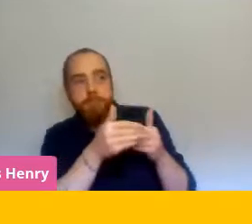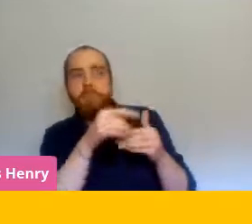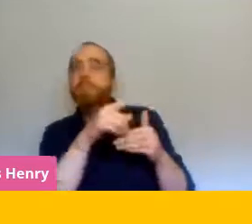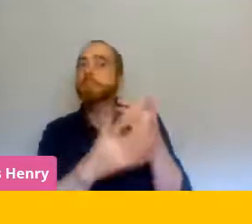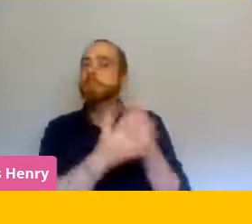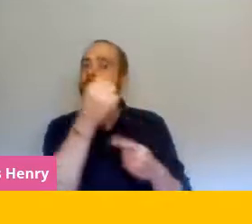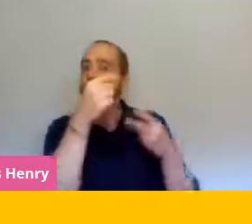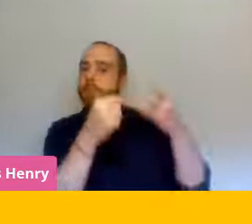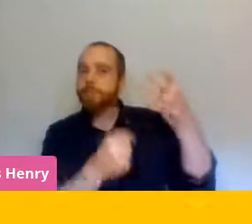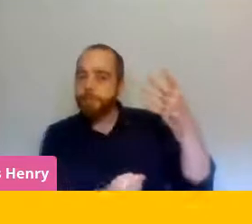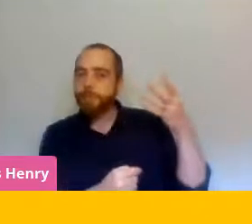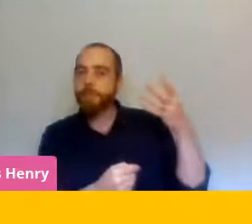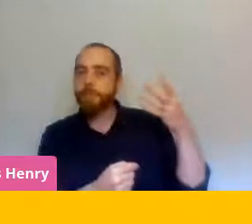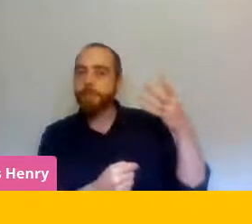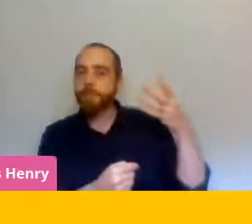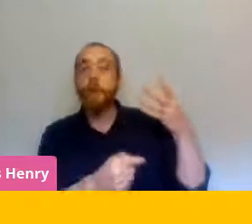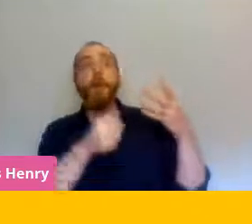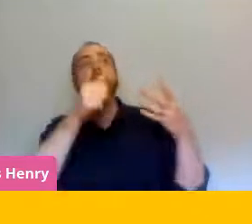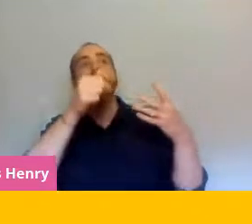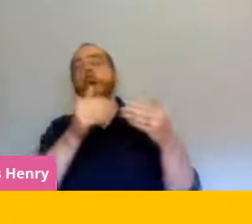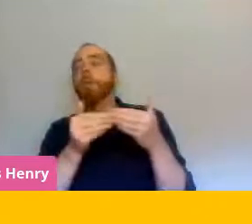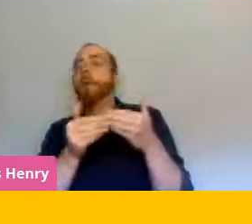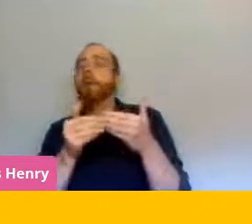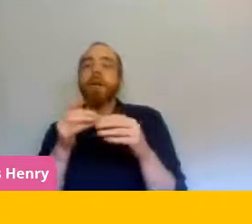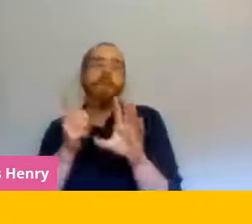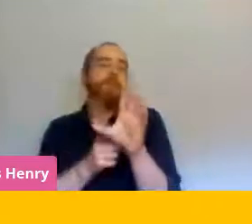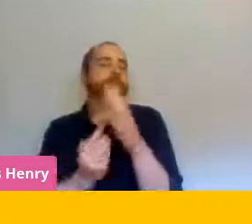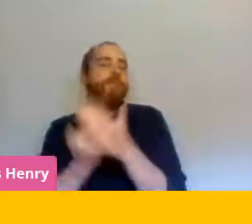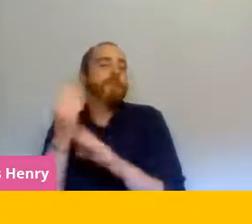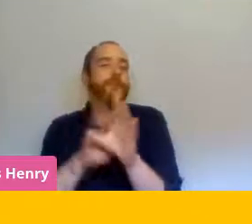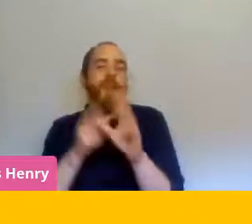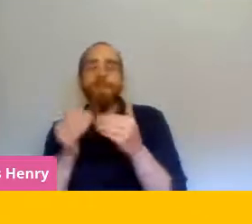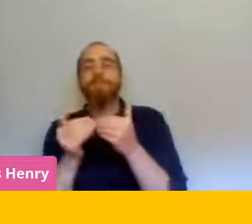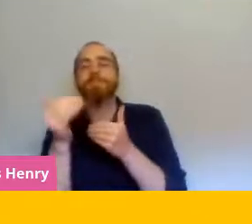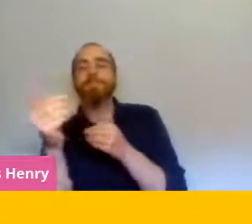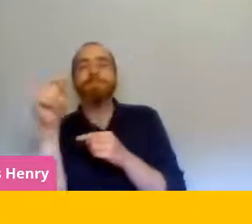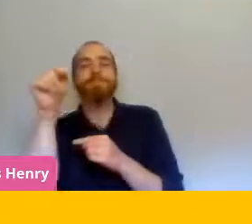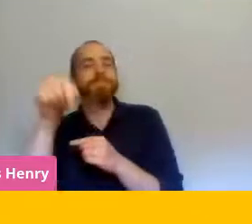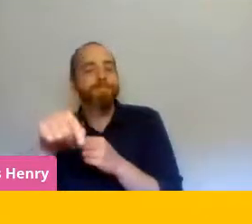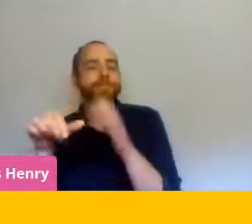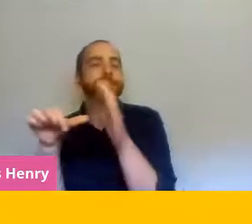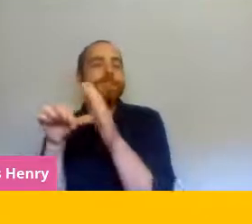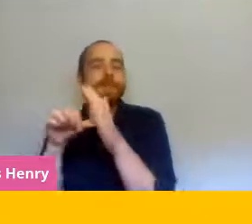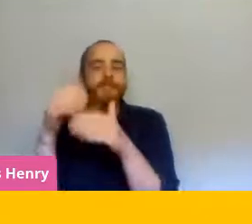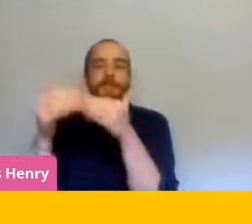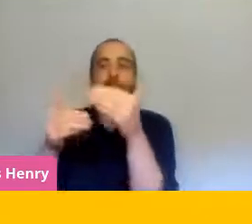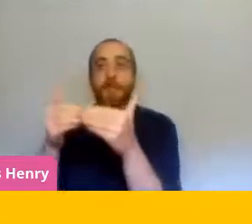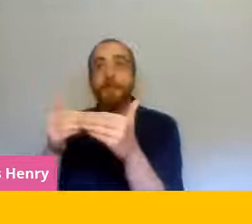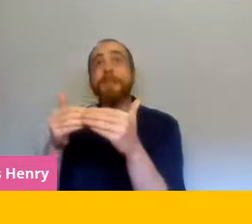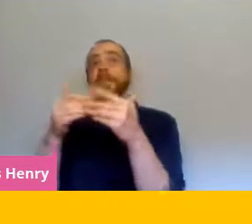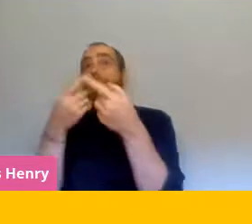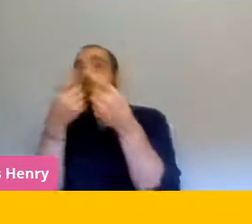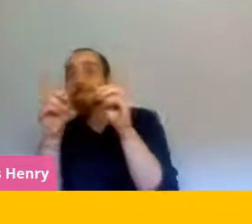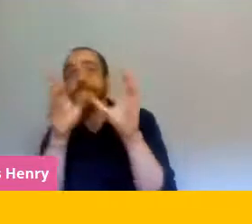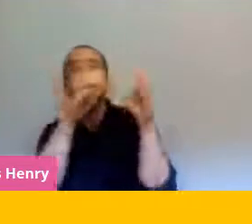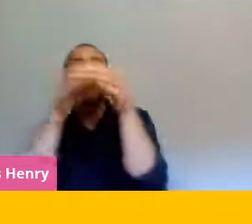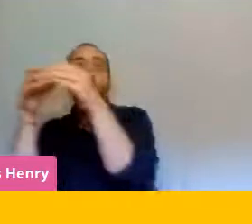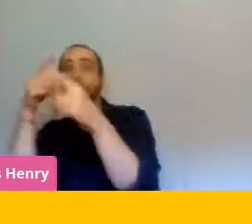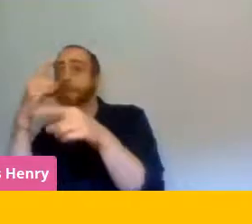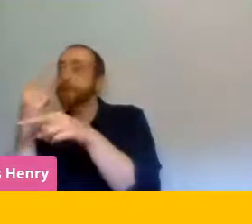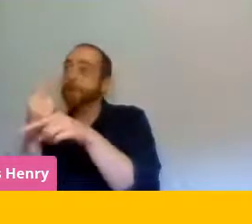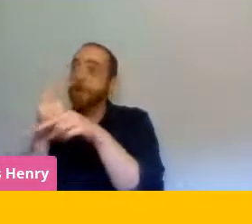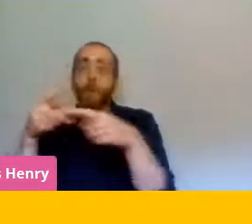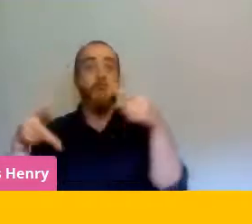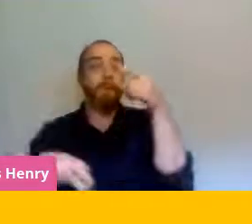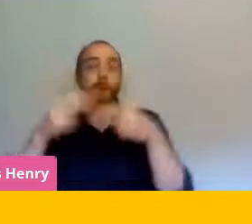lot more difficult as we approach the new teaching year. We're seeing departments announcing big cuts to GTA budgets, increasing numbers of